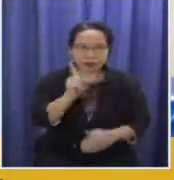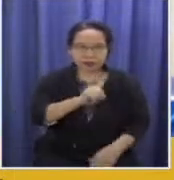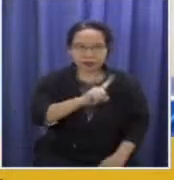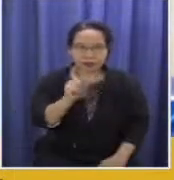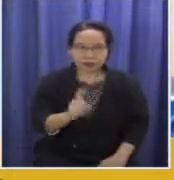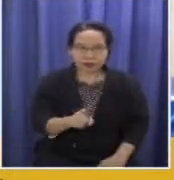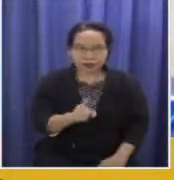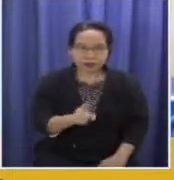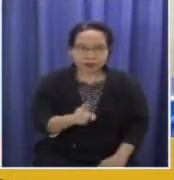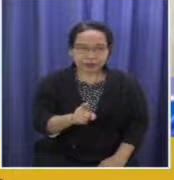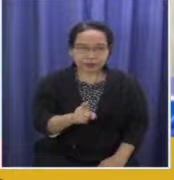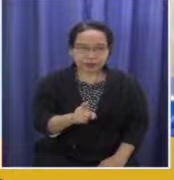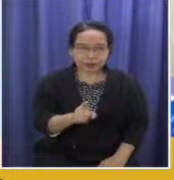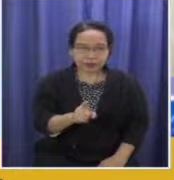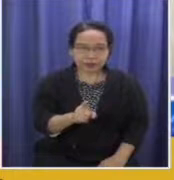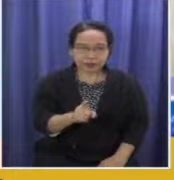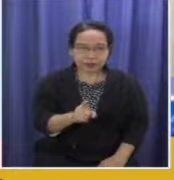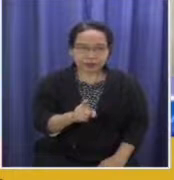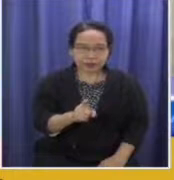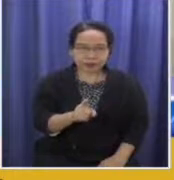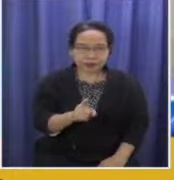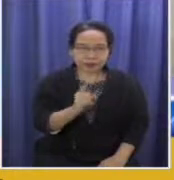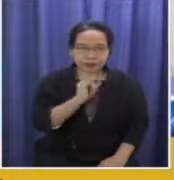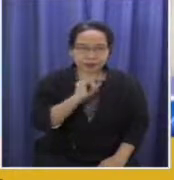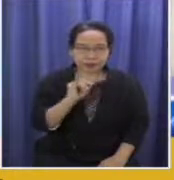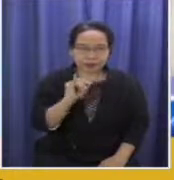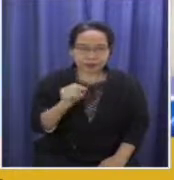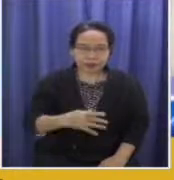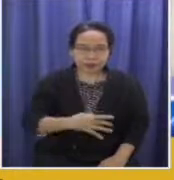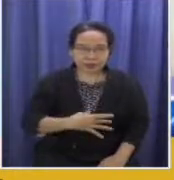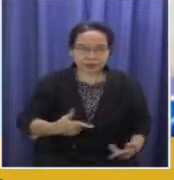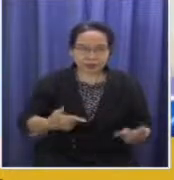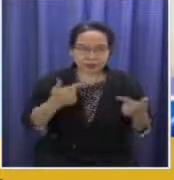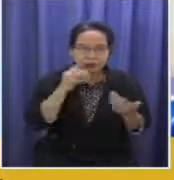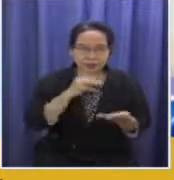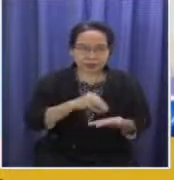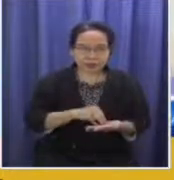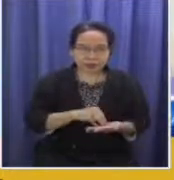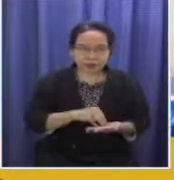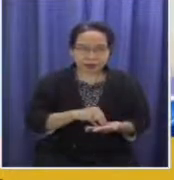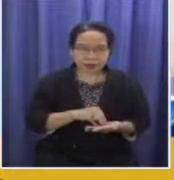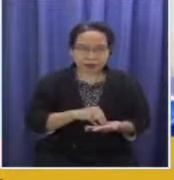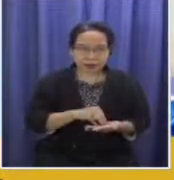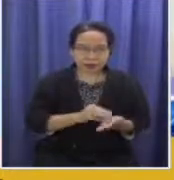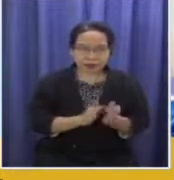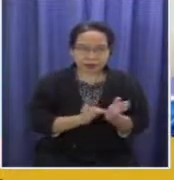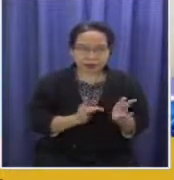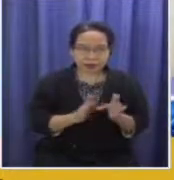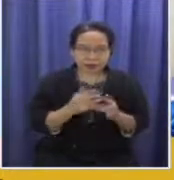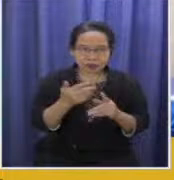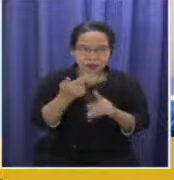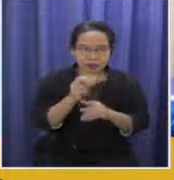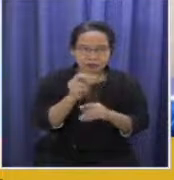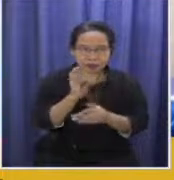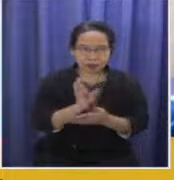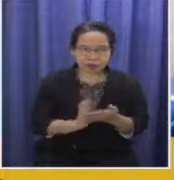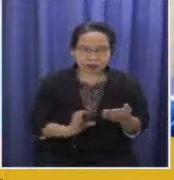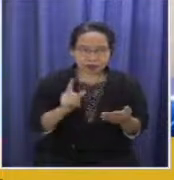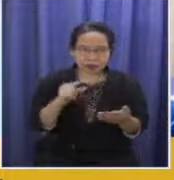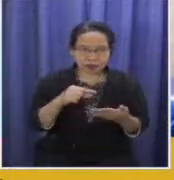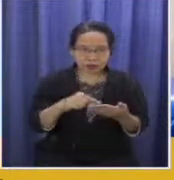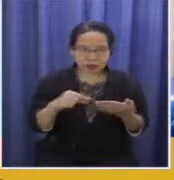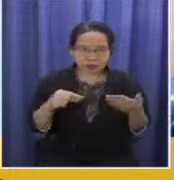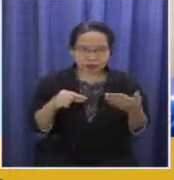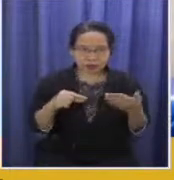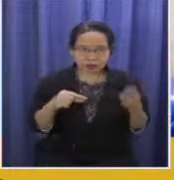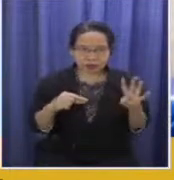that is the light which mentioned in the book of Genesis, chapter 1,